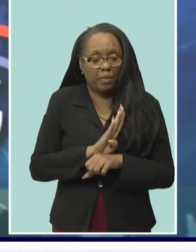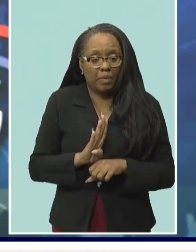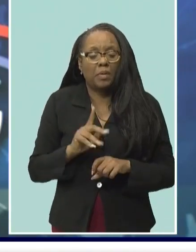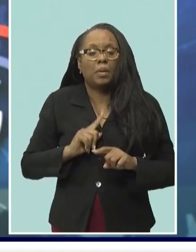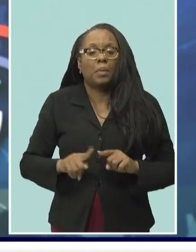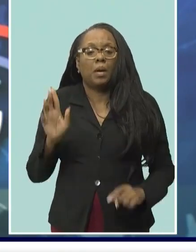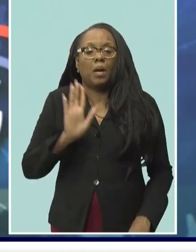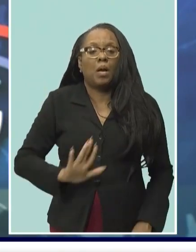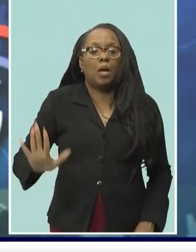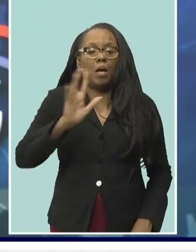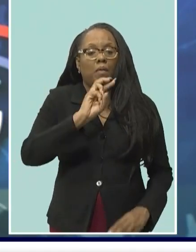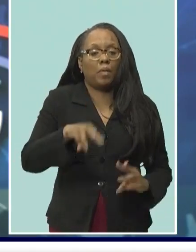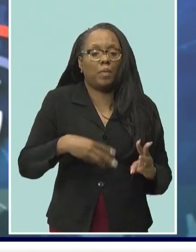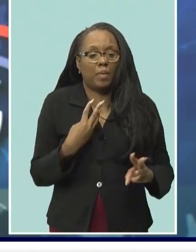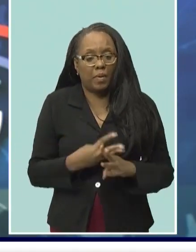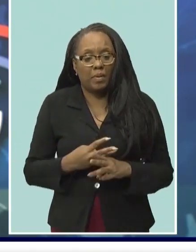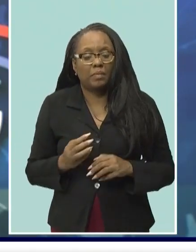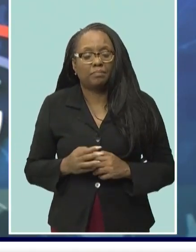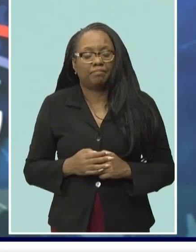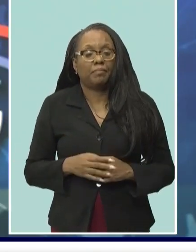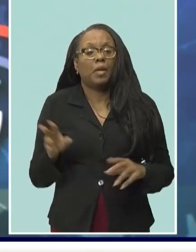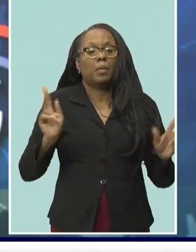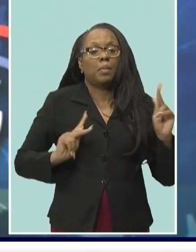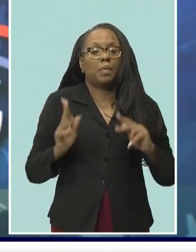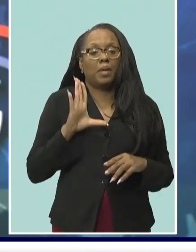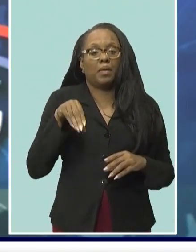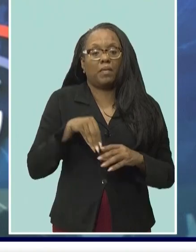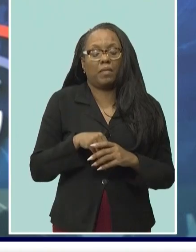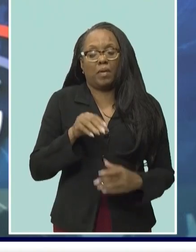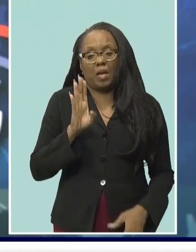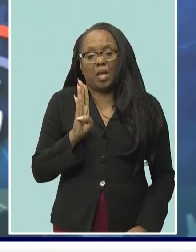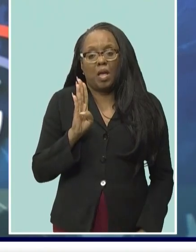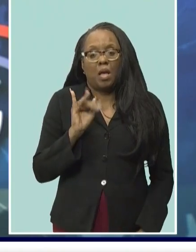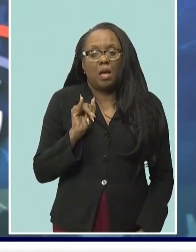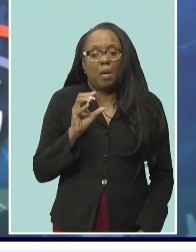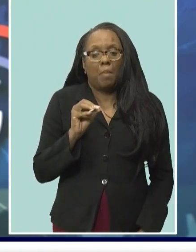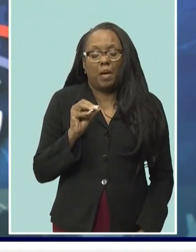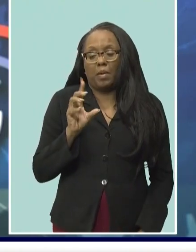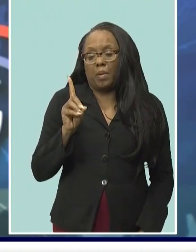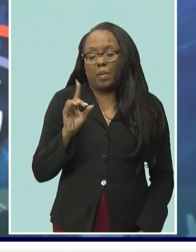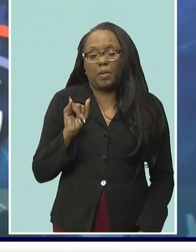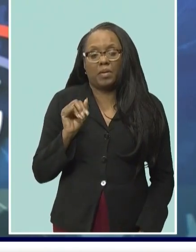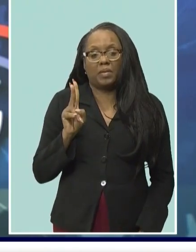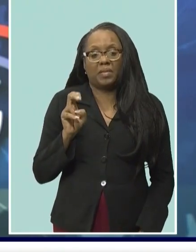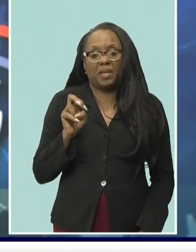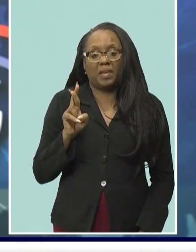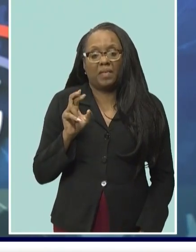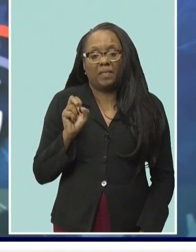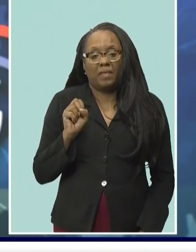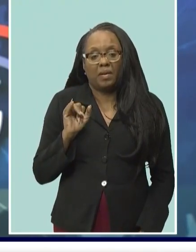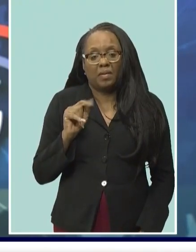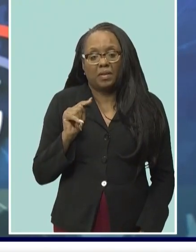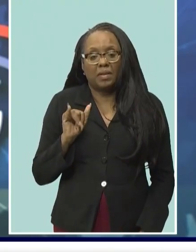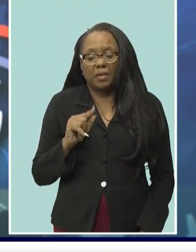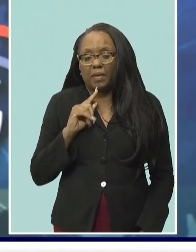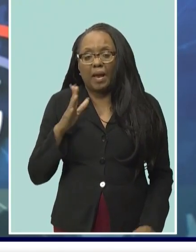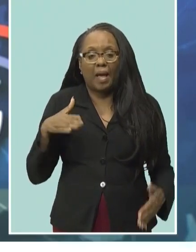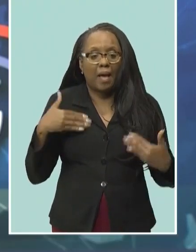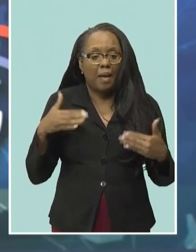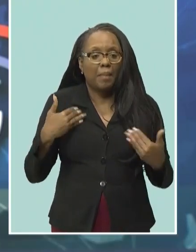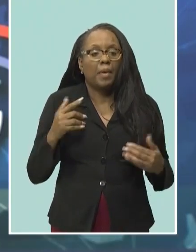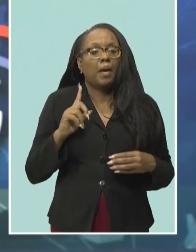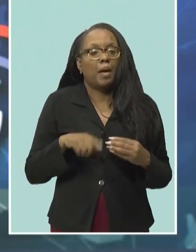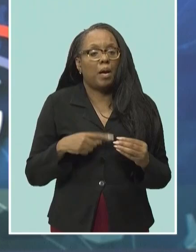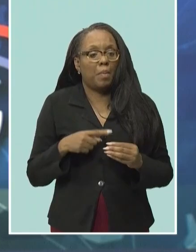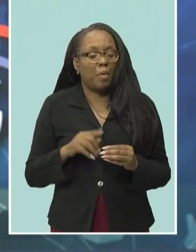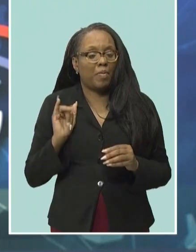Specialists in the area of biodiversity are happy about the new IMF funding through the Resilience and Sustainability Trust. Well, joining us live now to discuss the